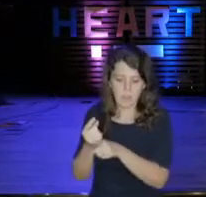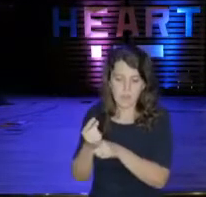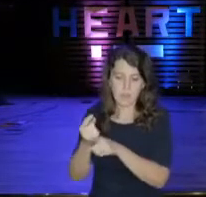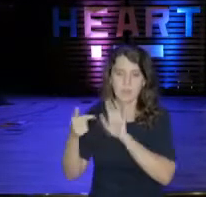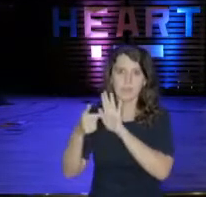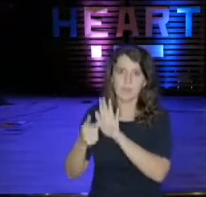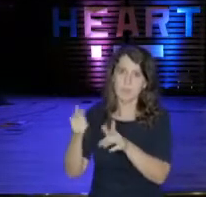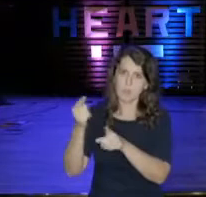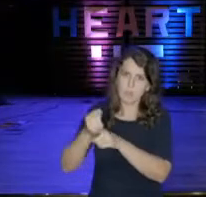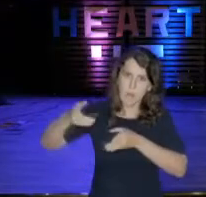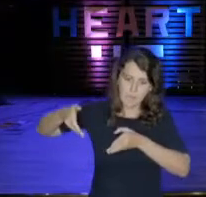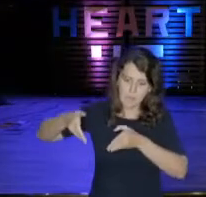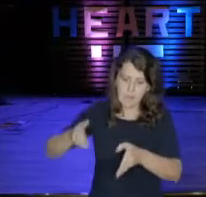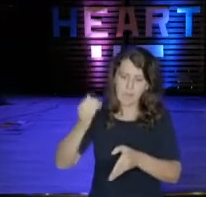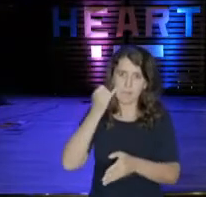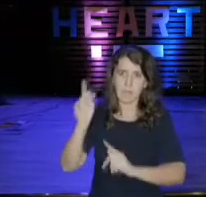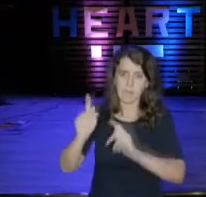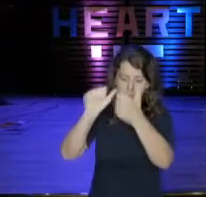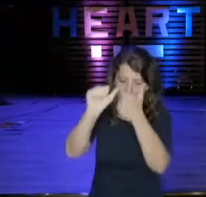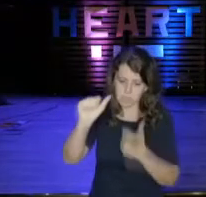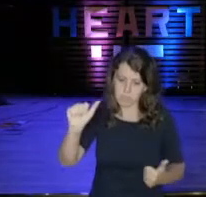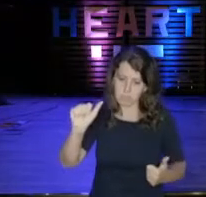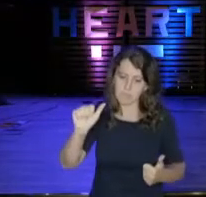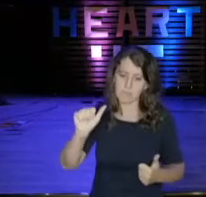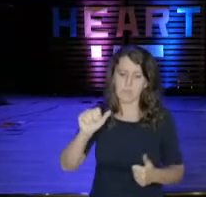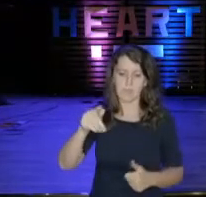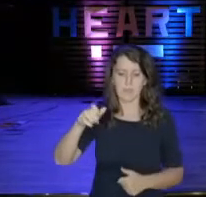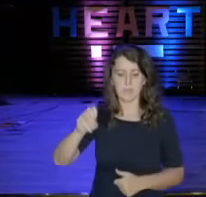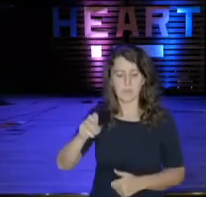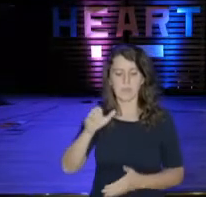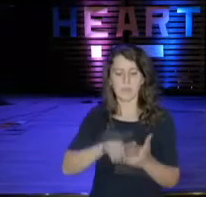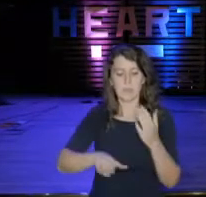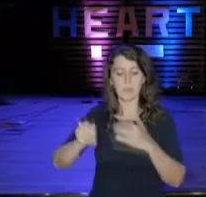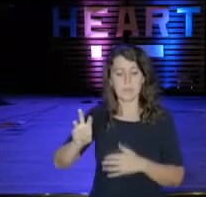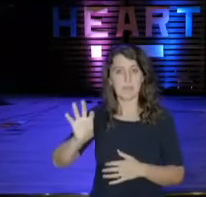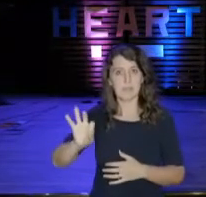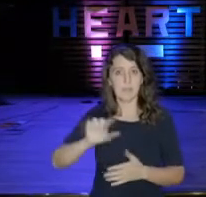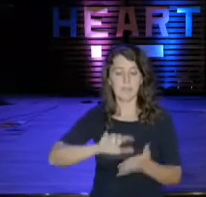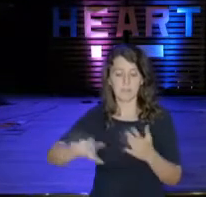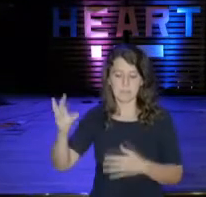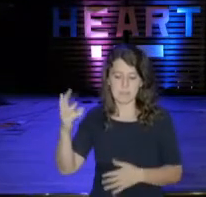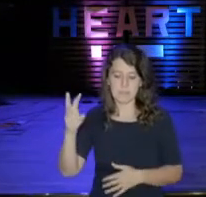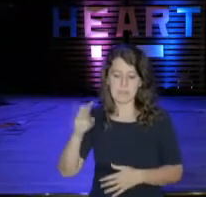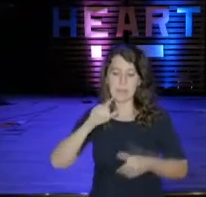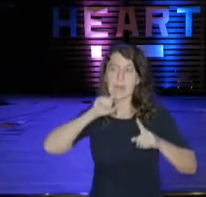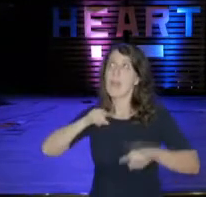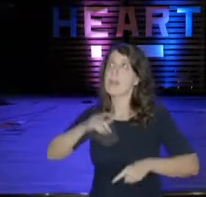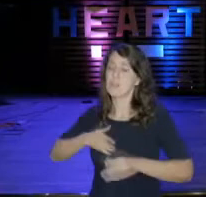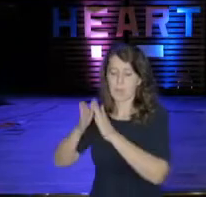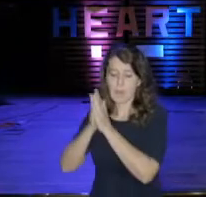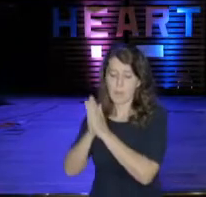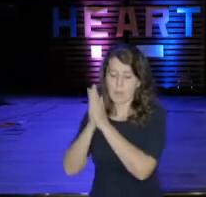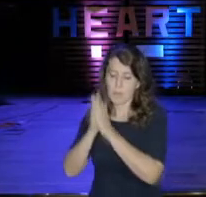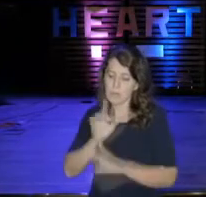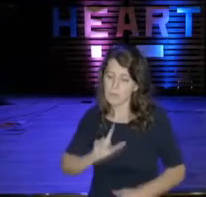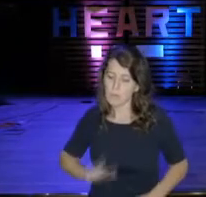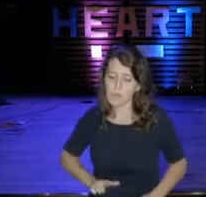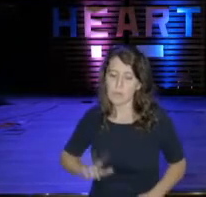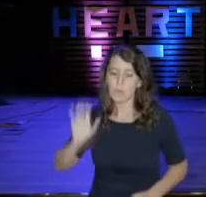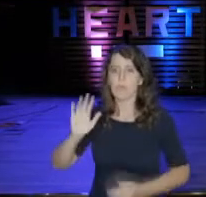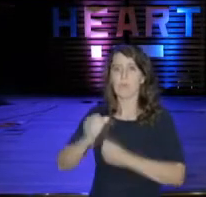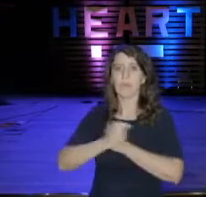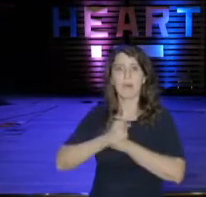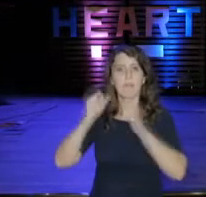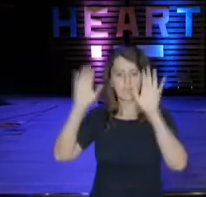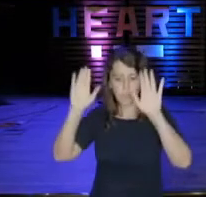69:16, answer my prayers, O Lord, for your unfailing love is wonderful. Take care for me, for your mercy is plentiful. And